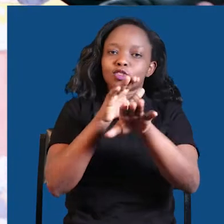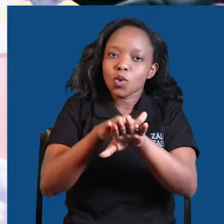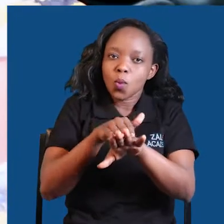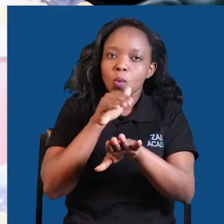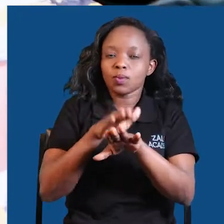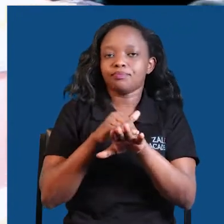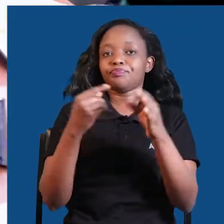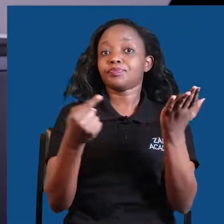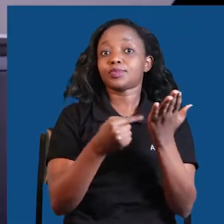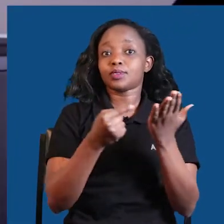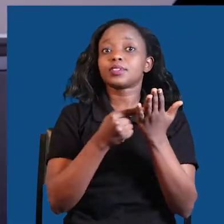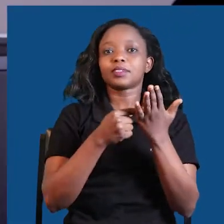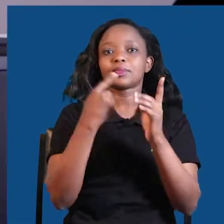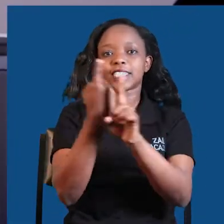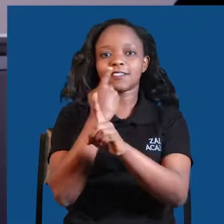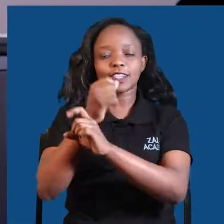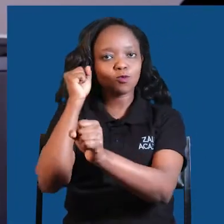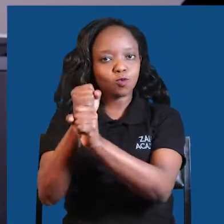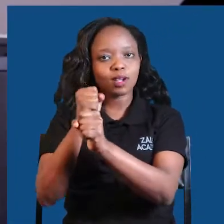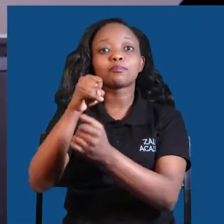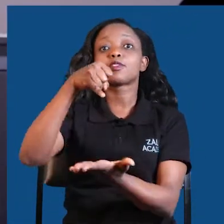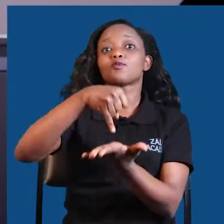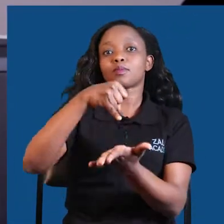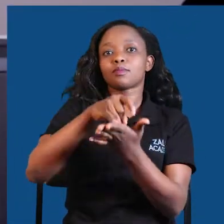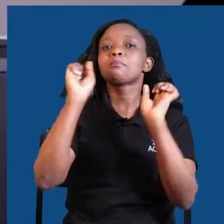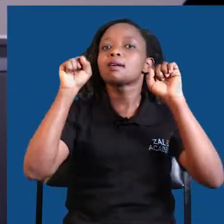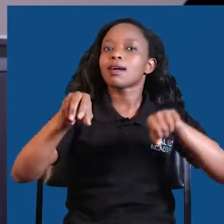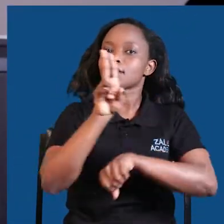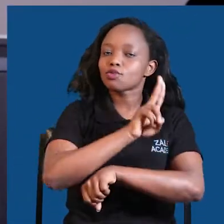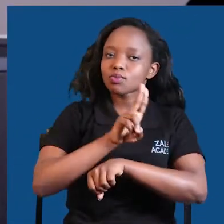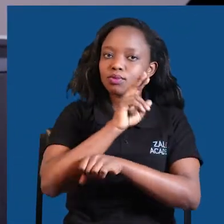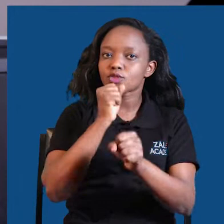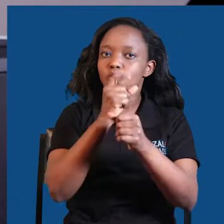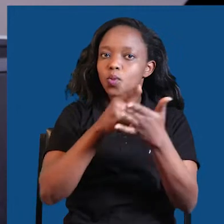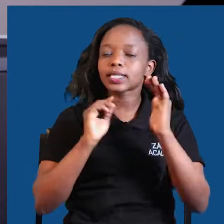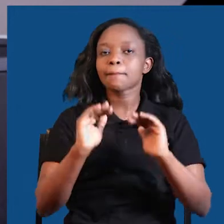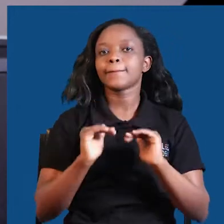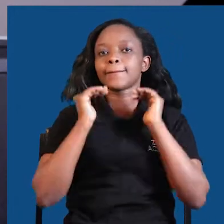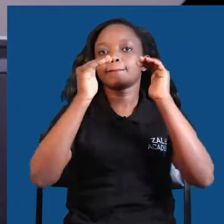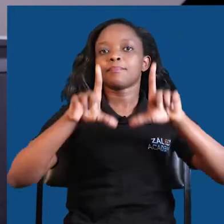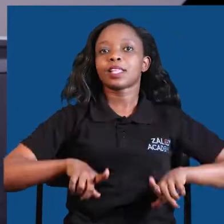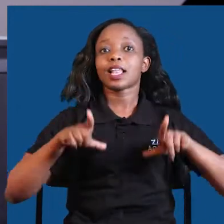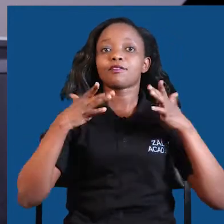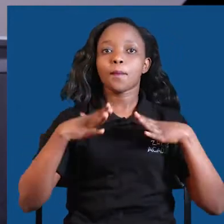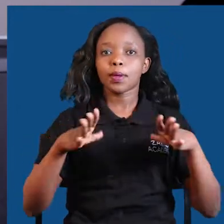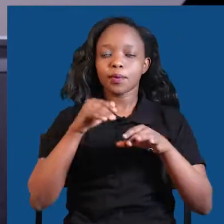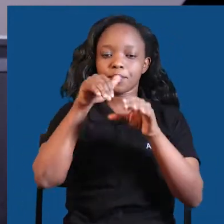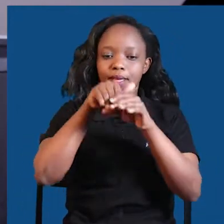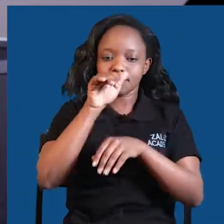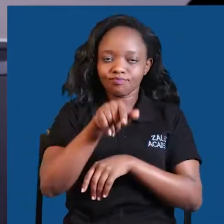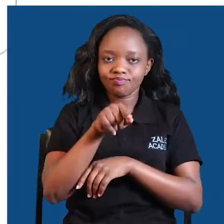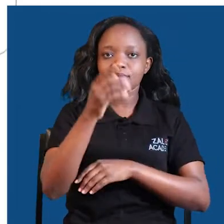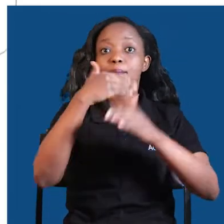talent pole pole. Technology is in every career and you can use it to improve the lives of people in